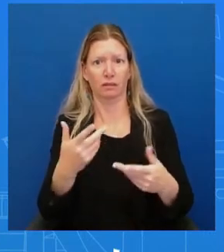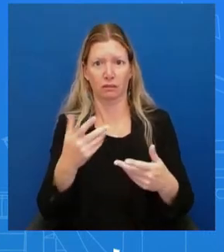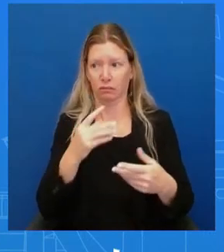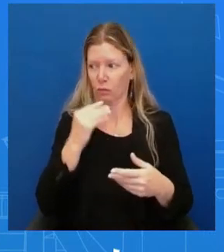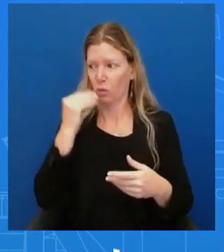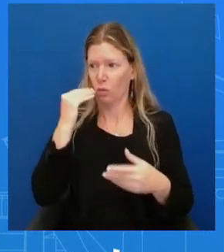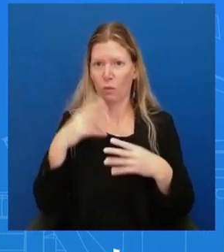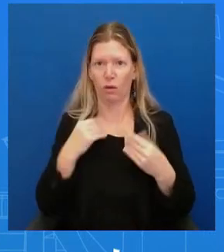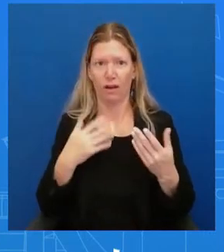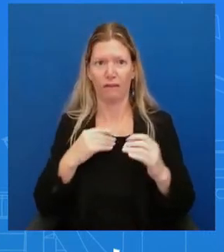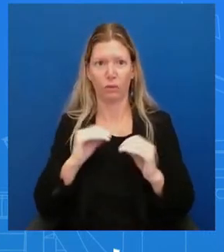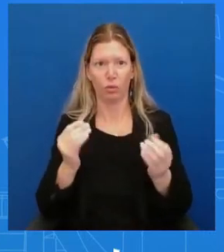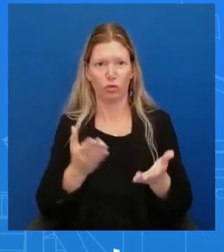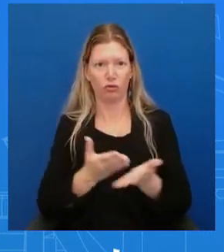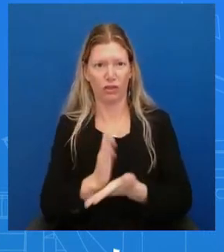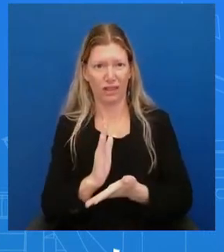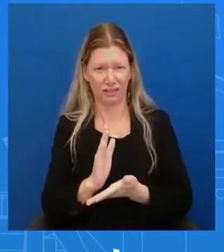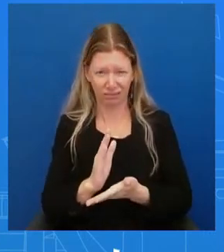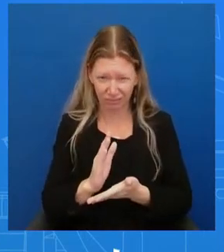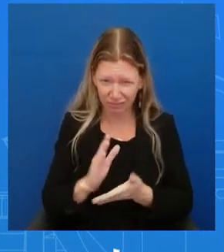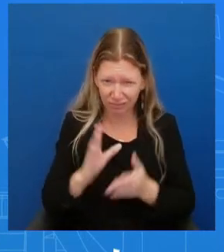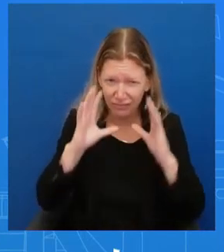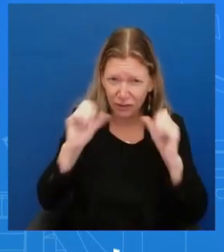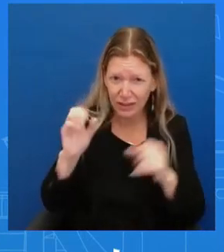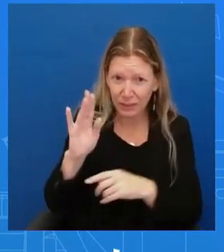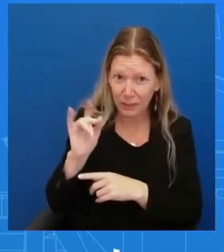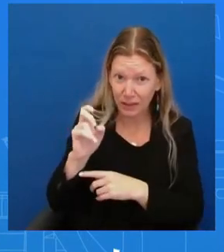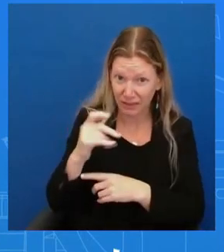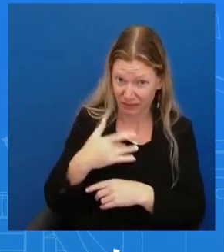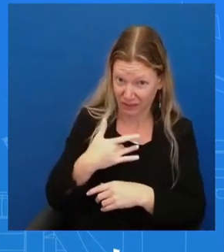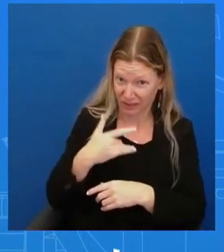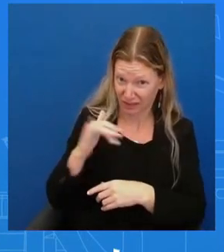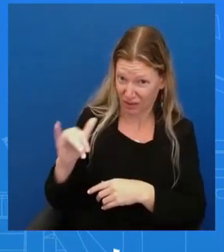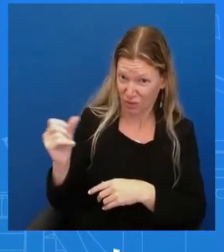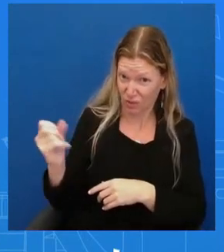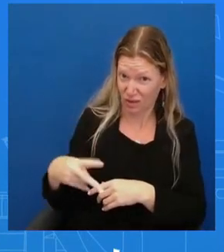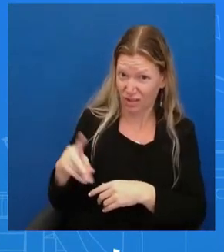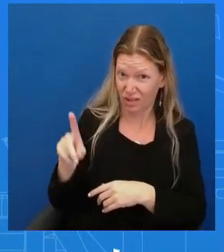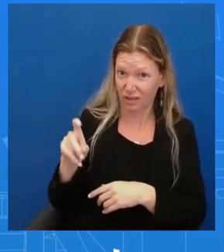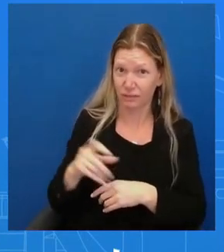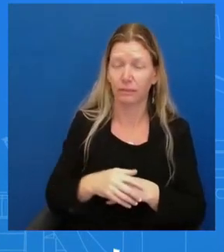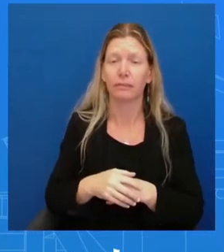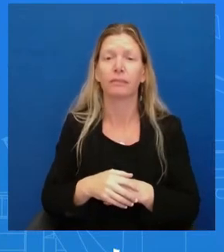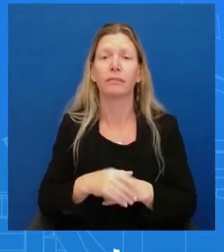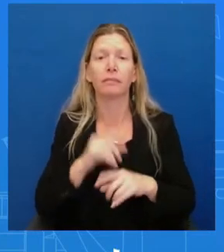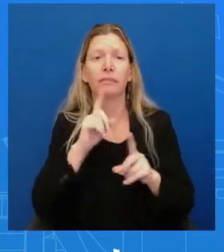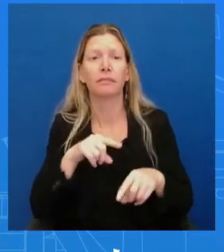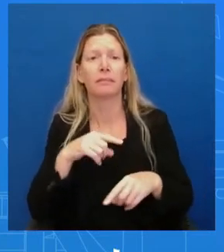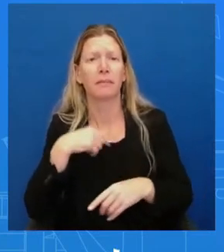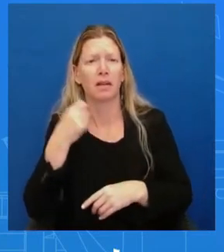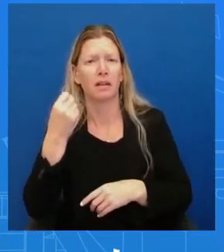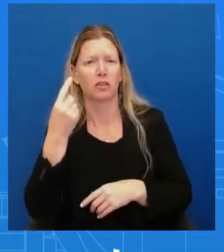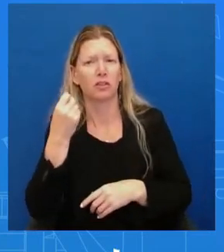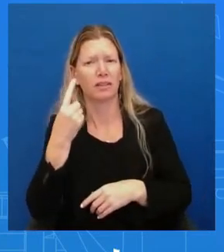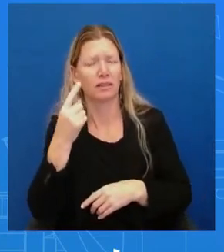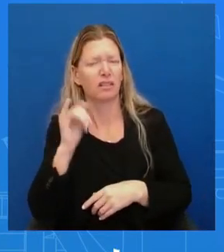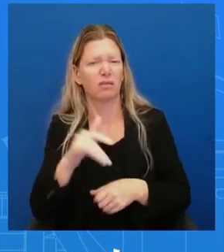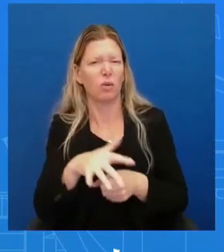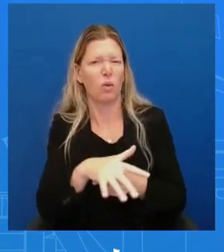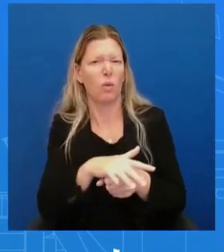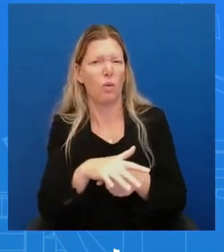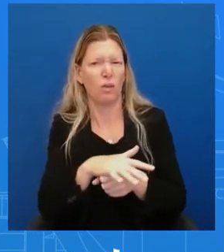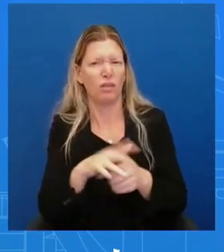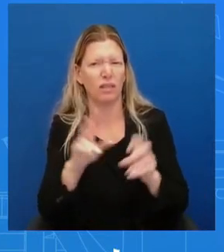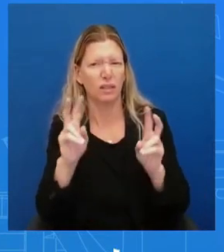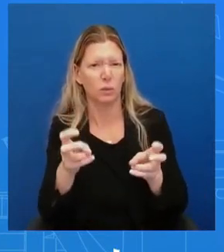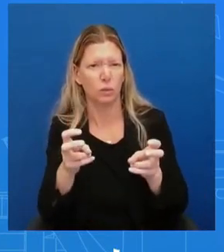obviously a local issue. We are certainly tracking that issue. The rights of property owners and renters must be protected, and we